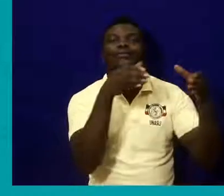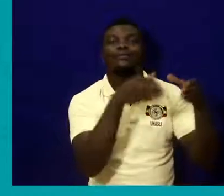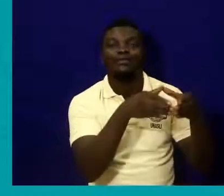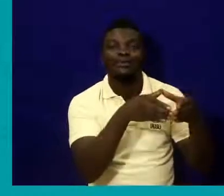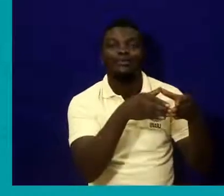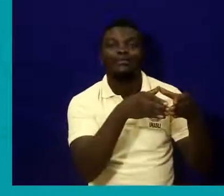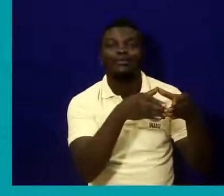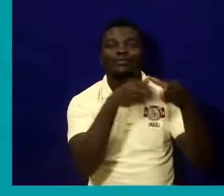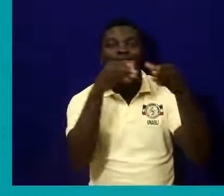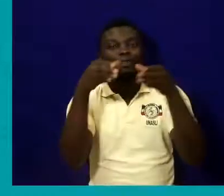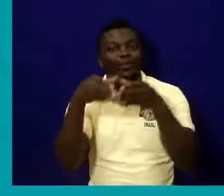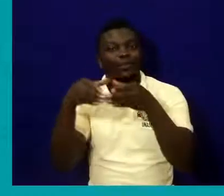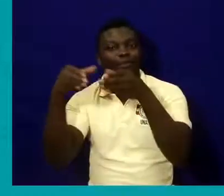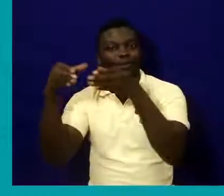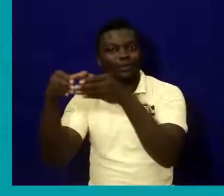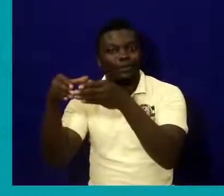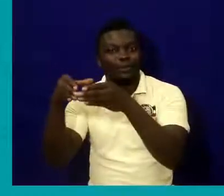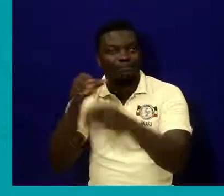groups.